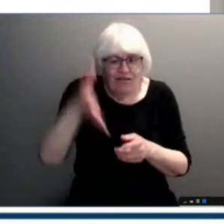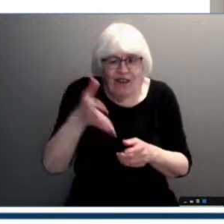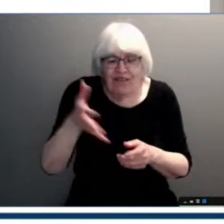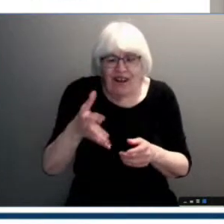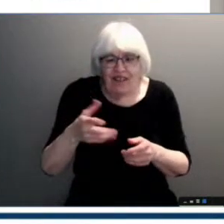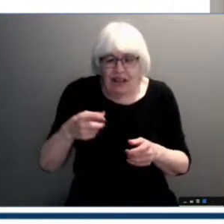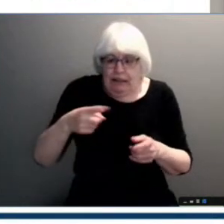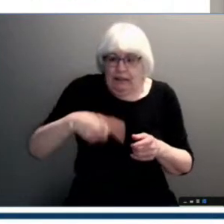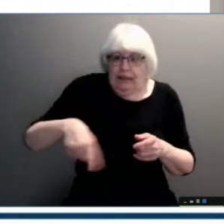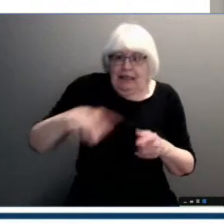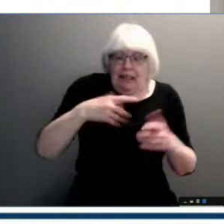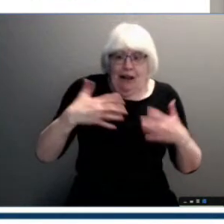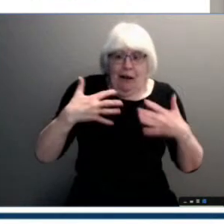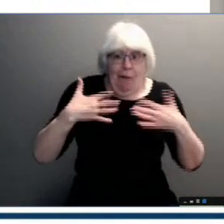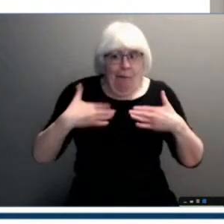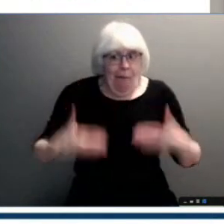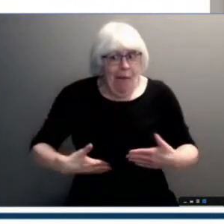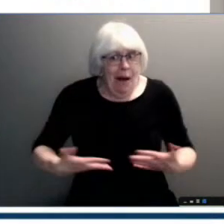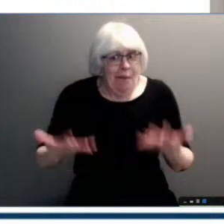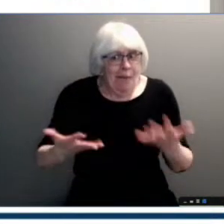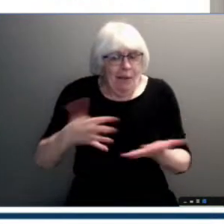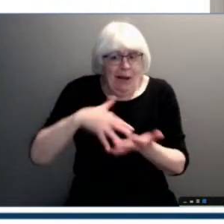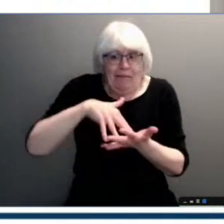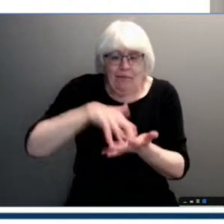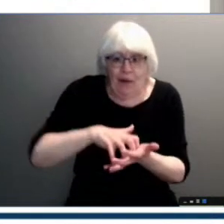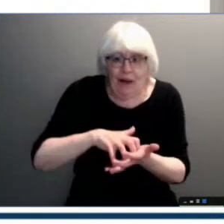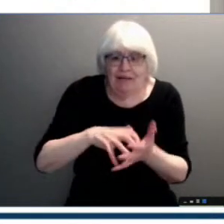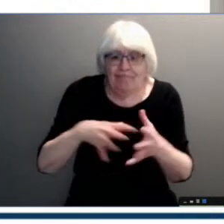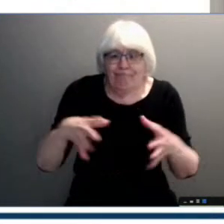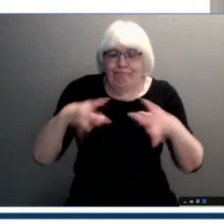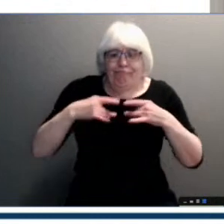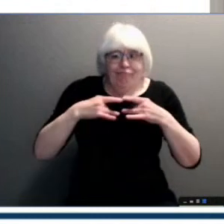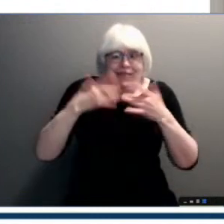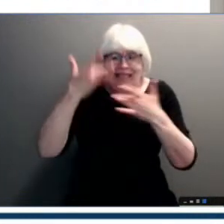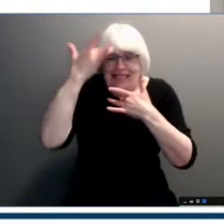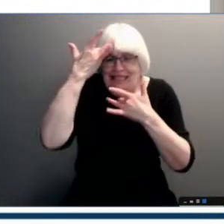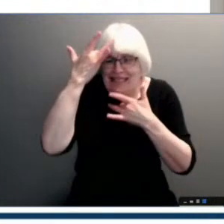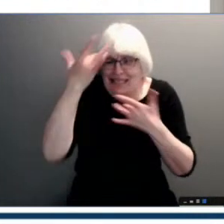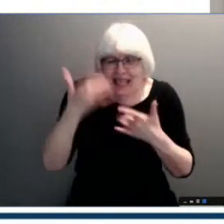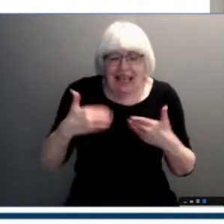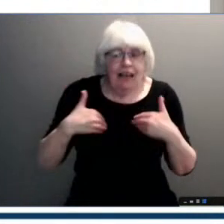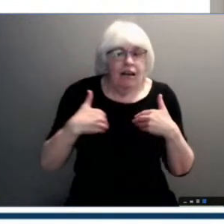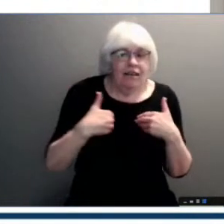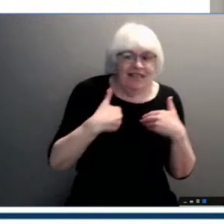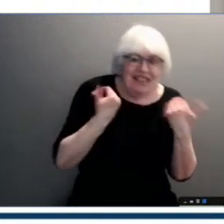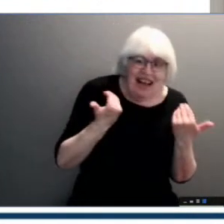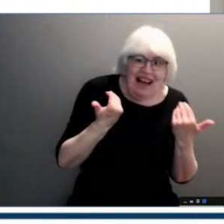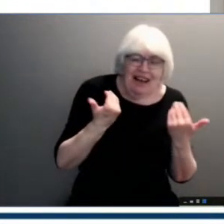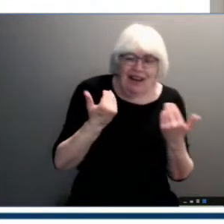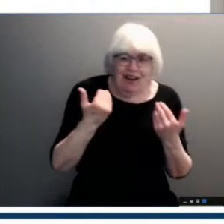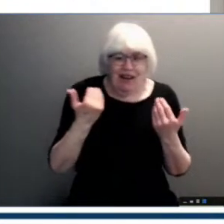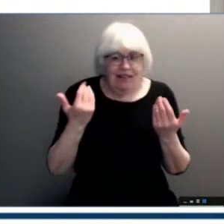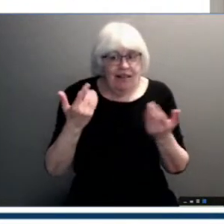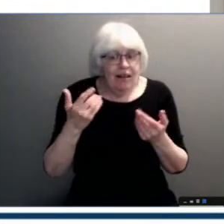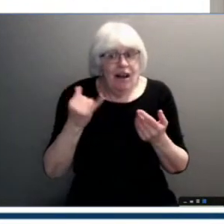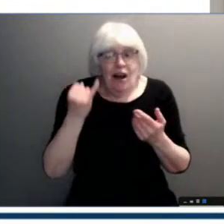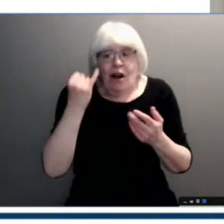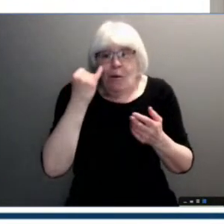Think about what would happen if things changed and people started to get hospitalized, or if the record numbers of